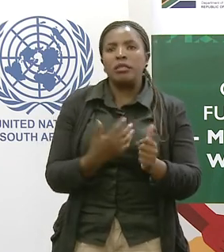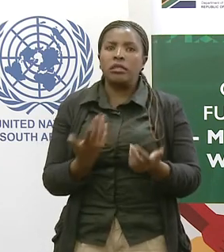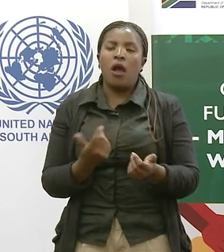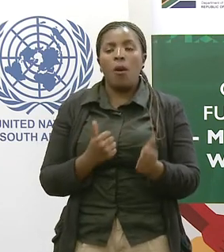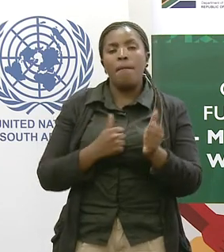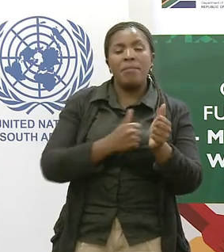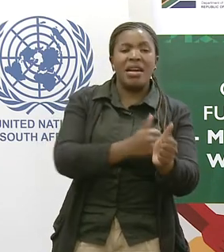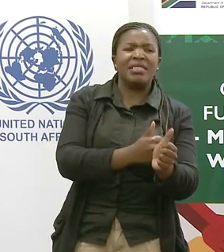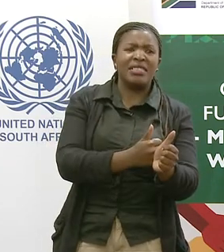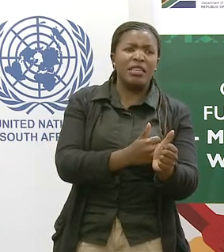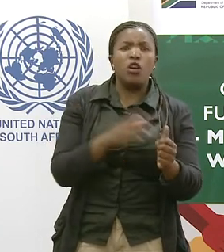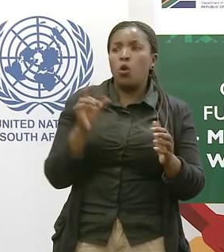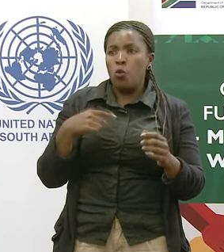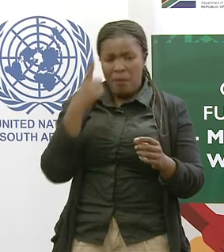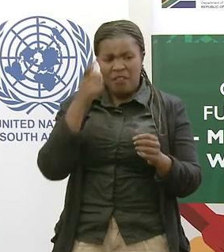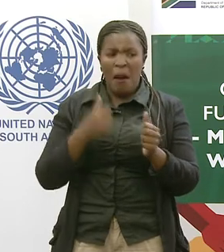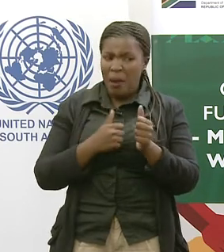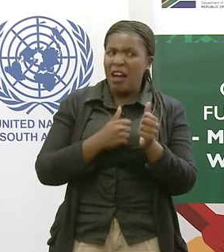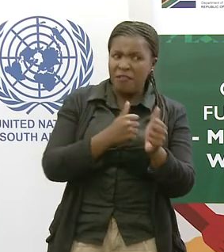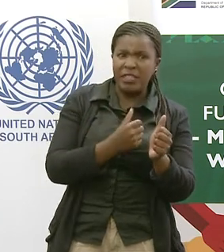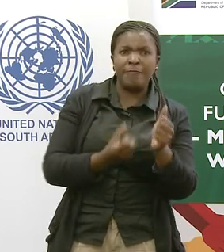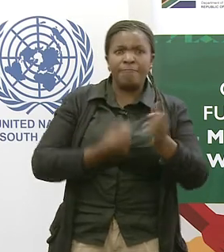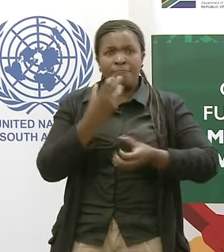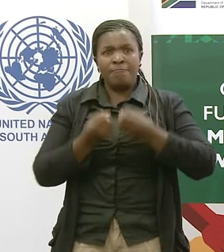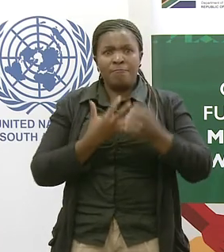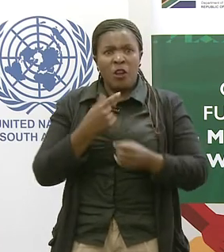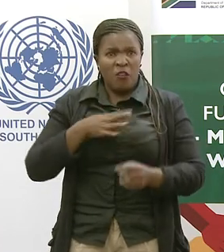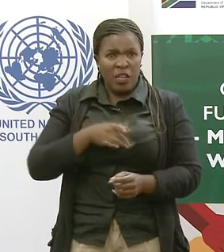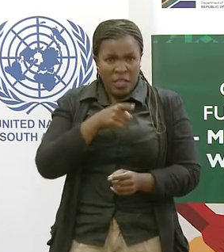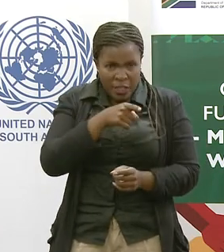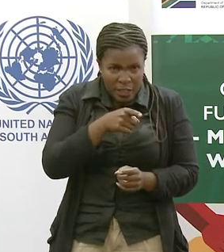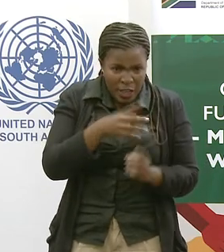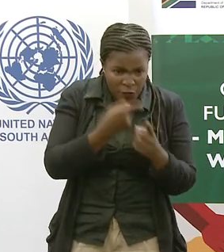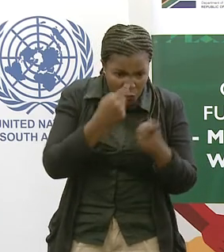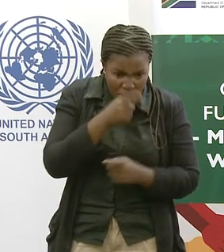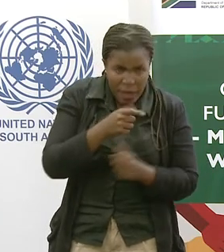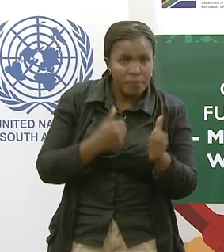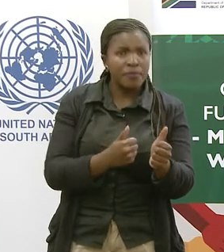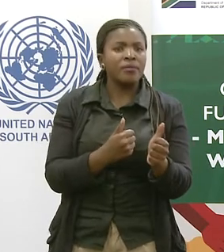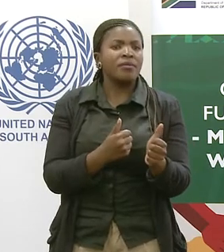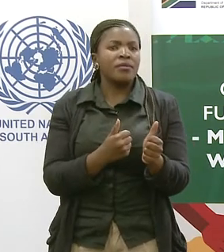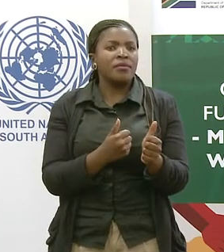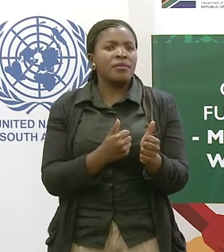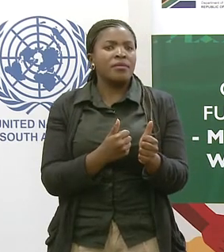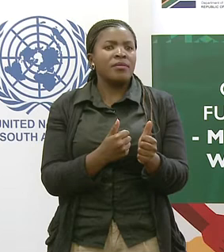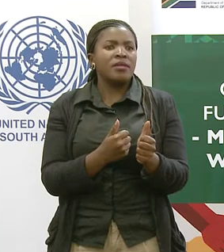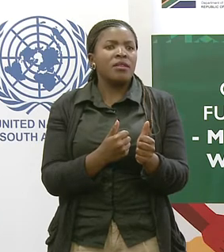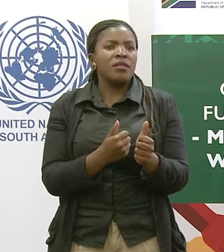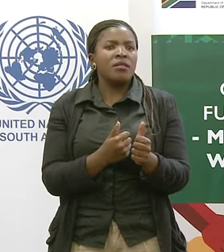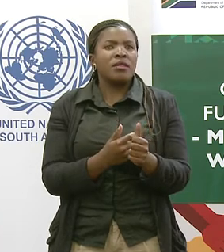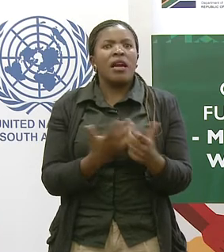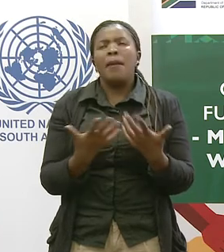compliance, how is it possible that we are sitting in a moment where the aspiration is to be able to get onto a